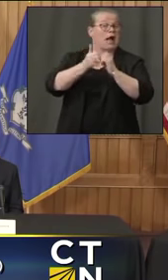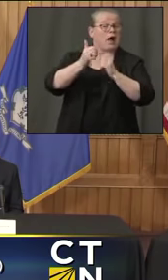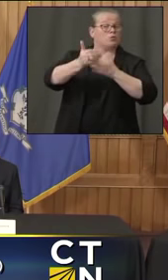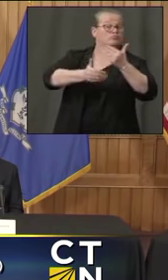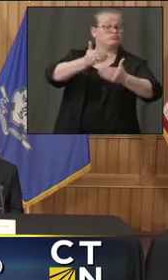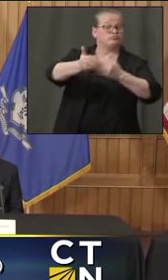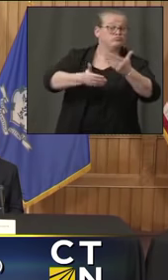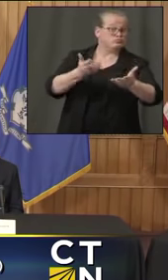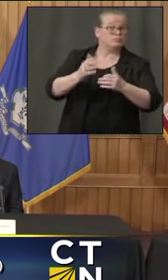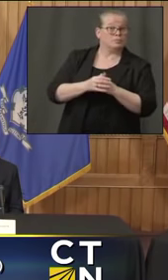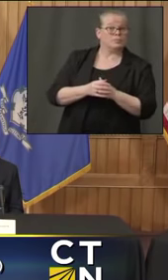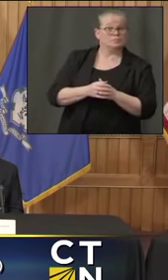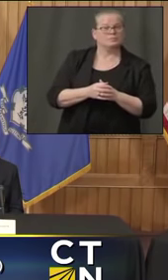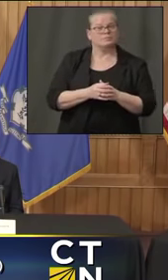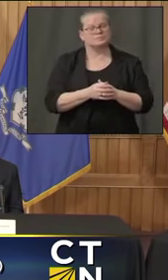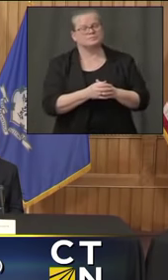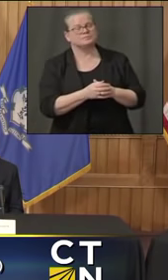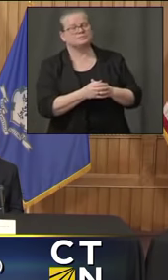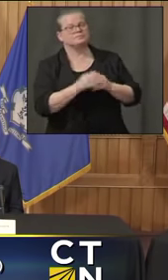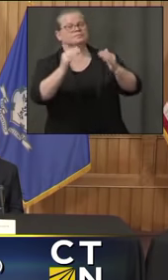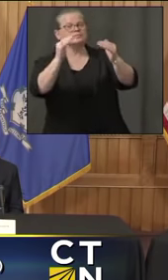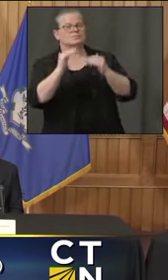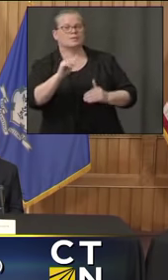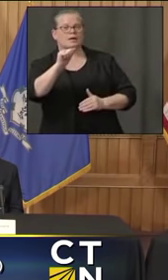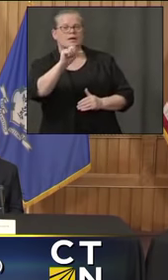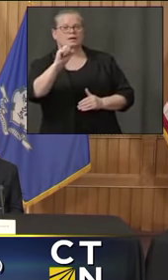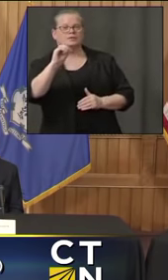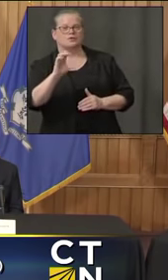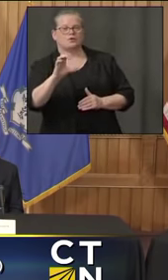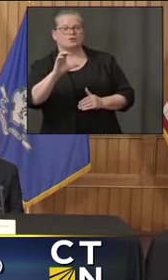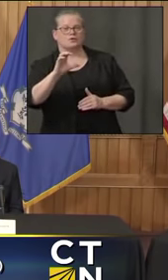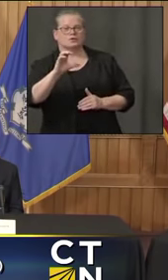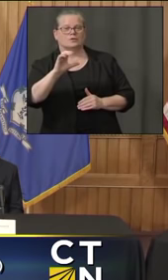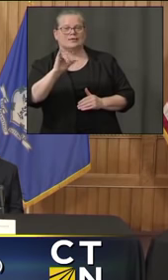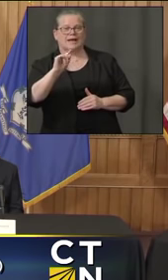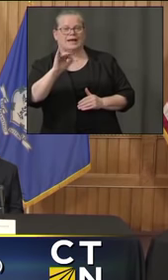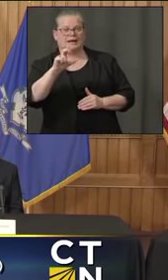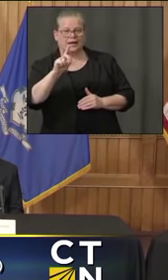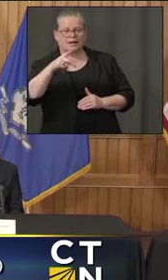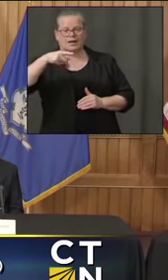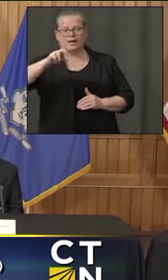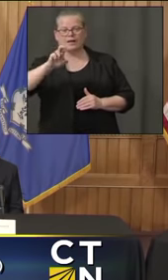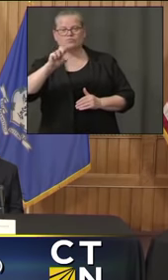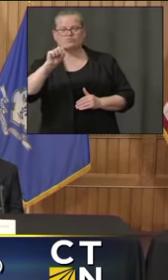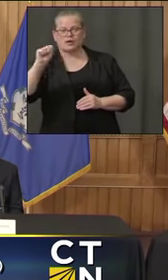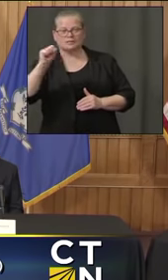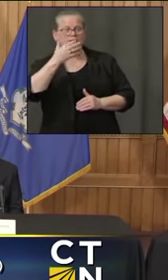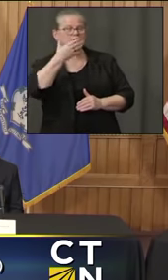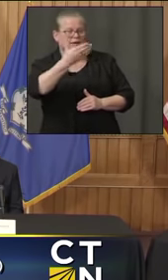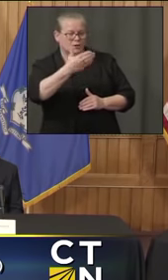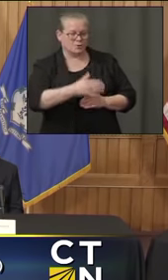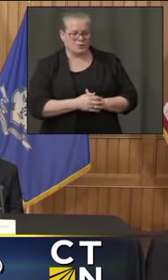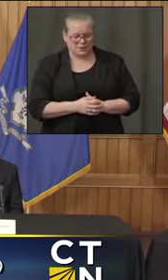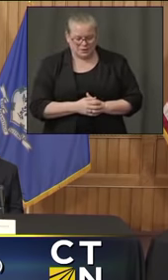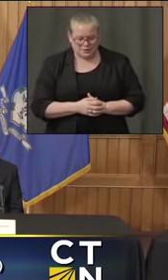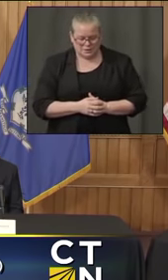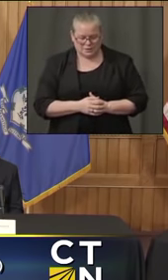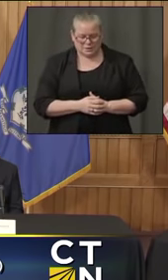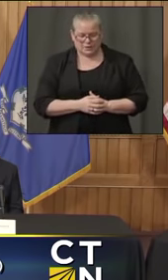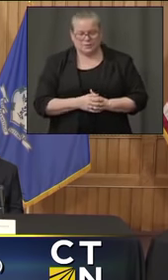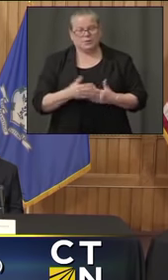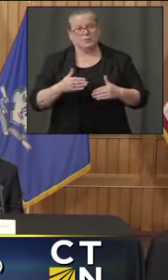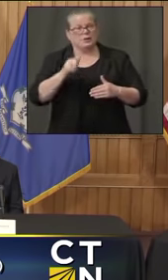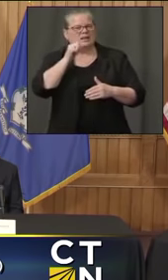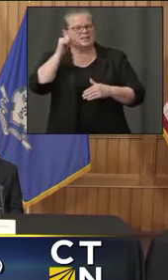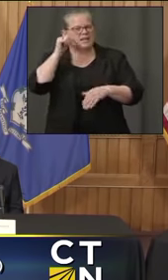The Associated Press. Thank you. Good morning, everyone. Governor, last night some pretty depressing